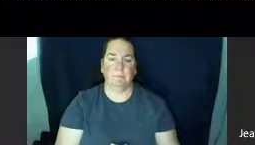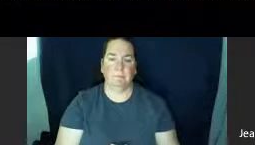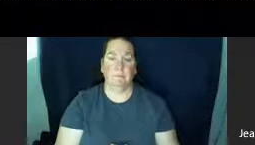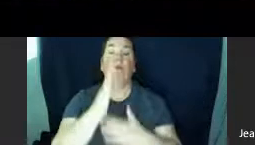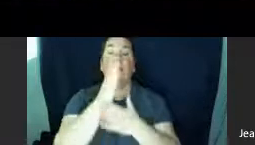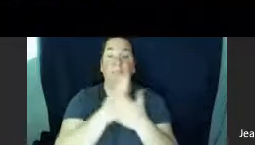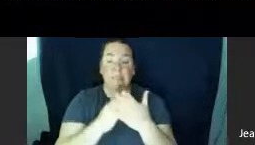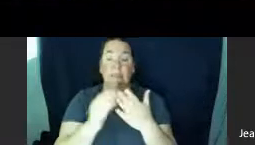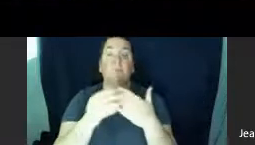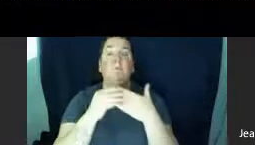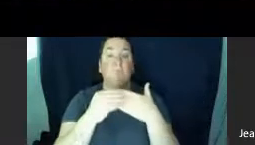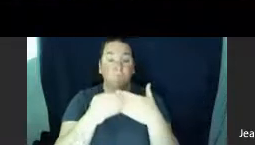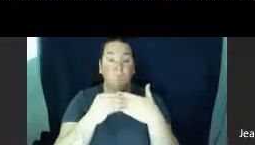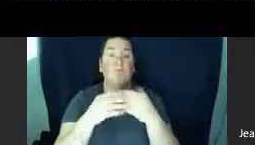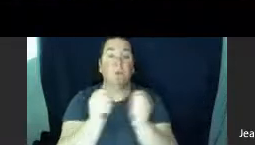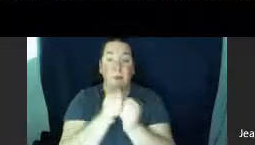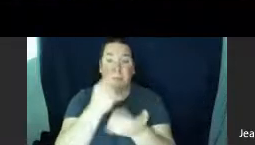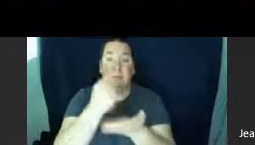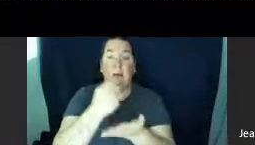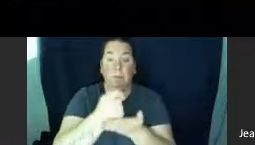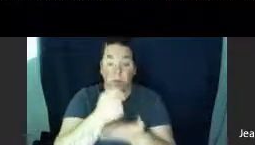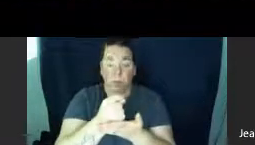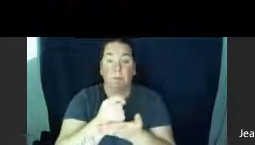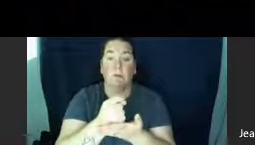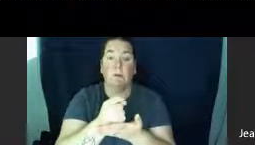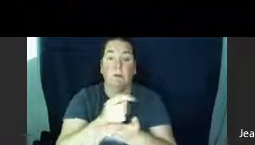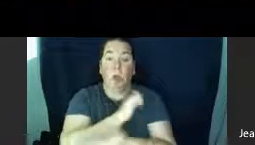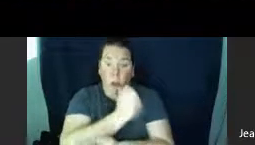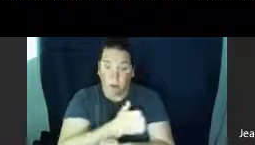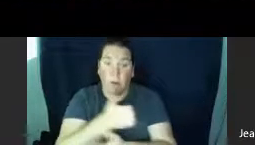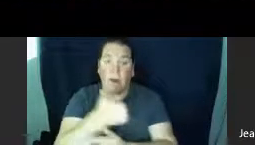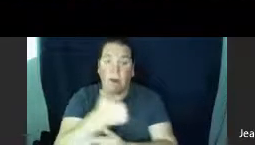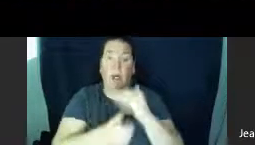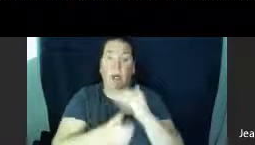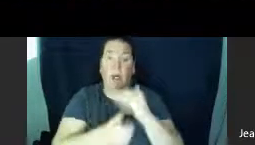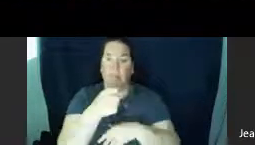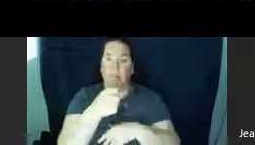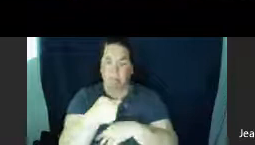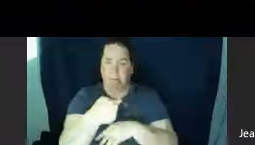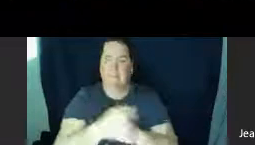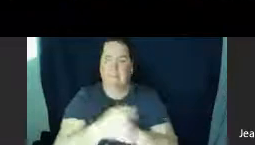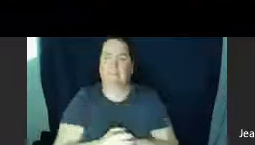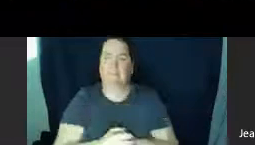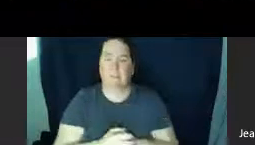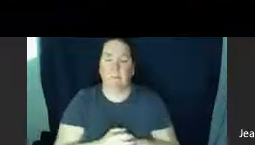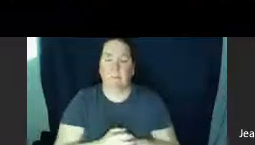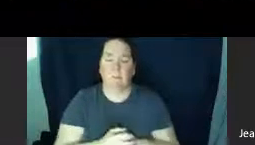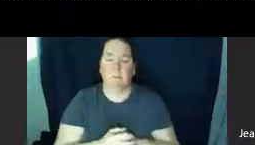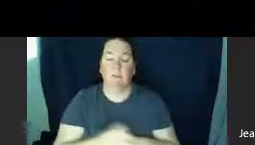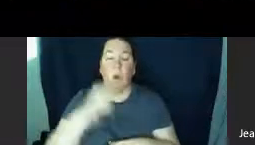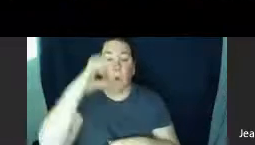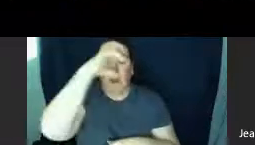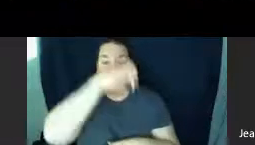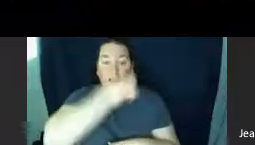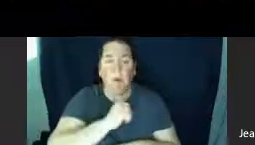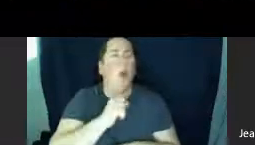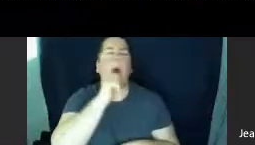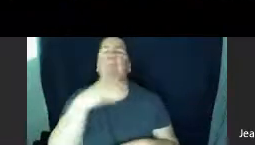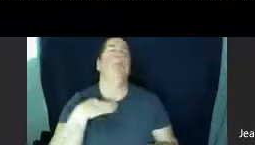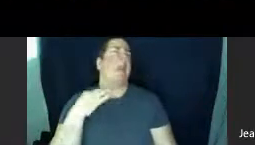with therapeutics because they are authorized under an emergency use authorization. So don't assume that you might not be